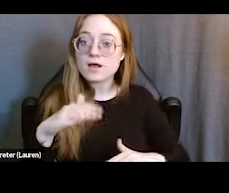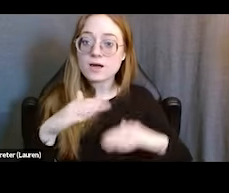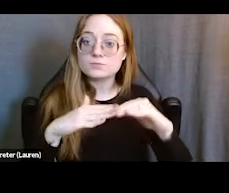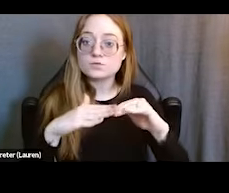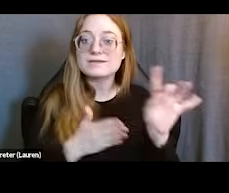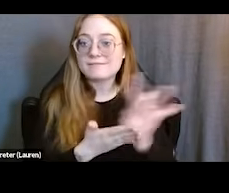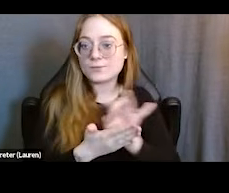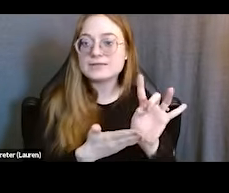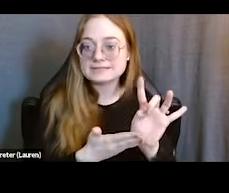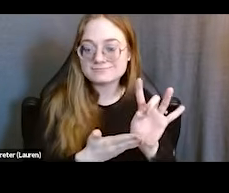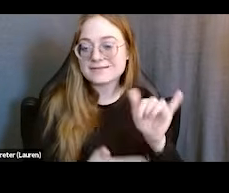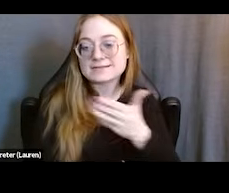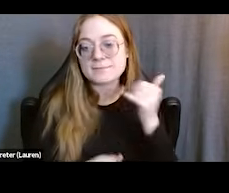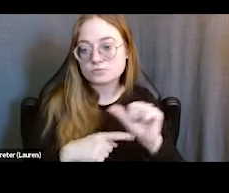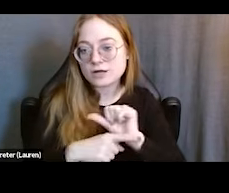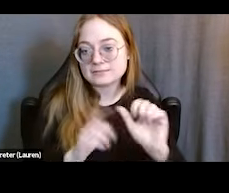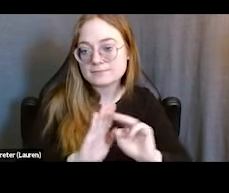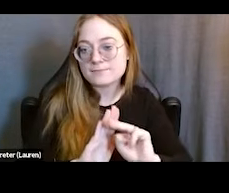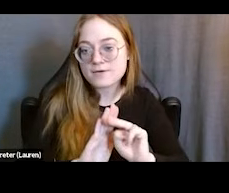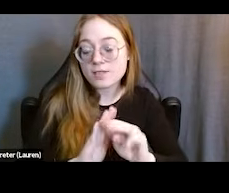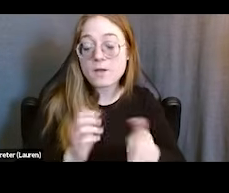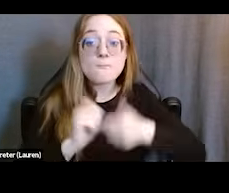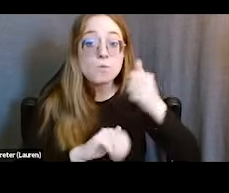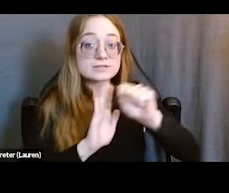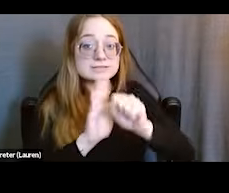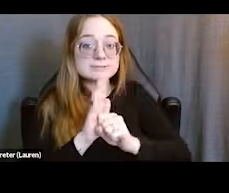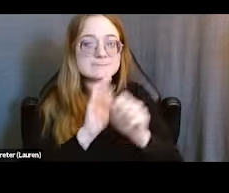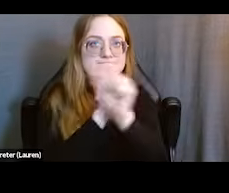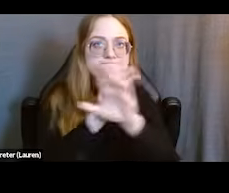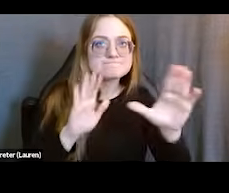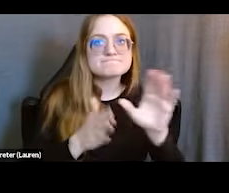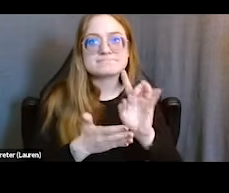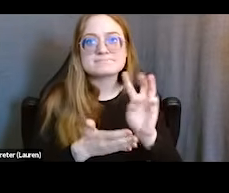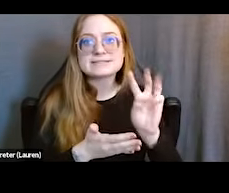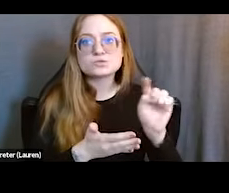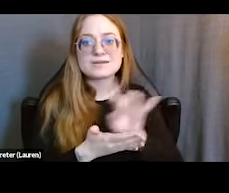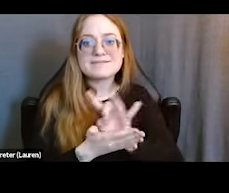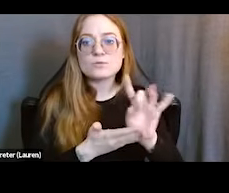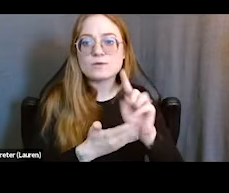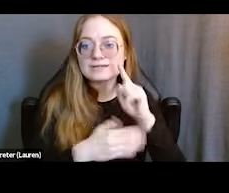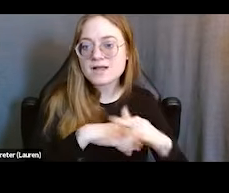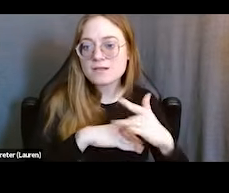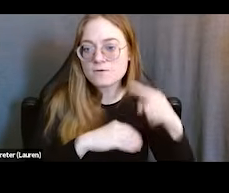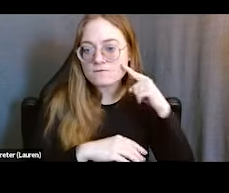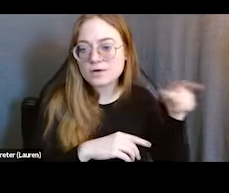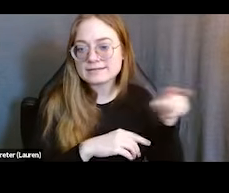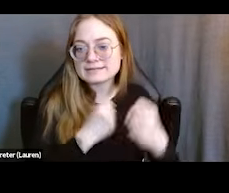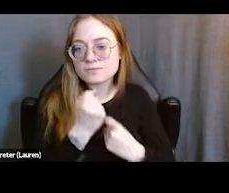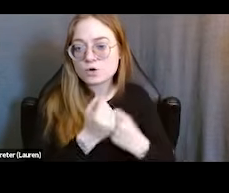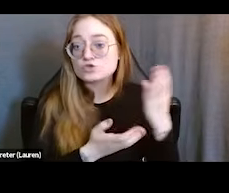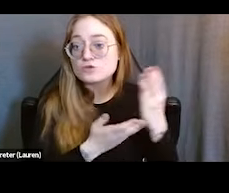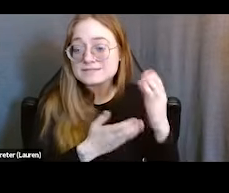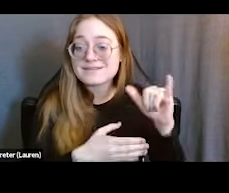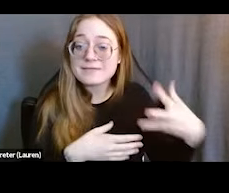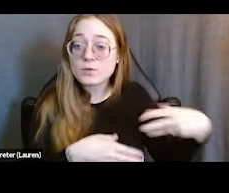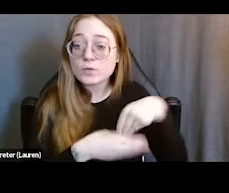to 8 weeks is the best practice model. Most states think about 6 to 8 weeks of availability for these support services that include